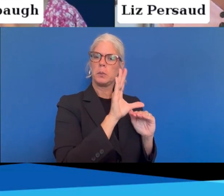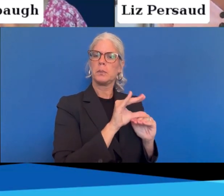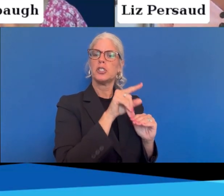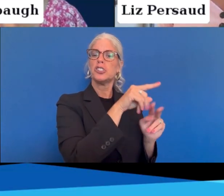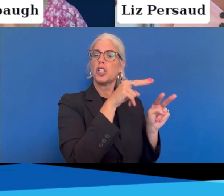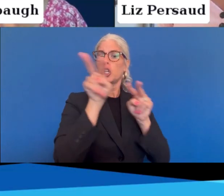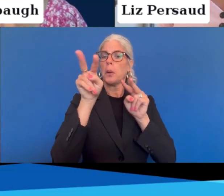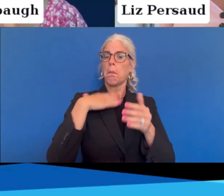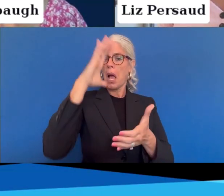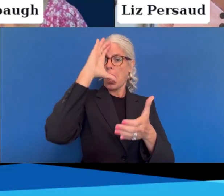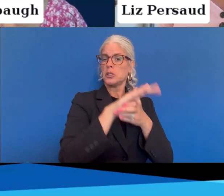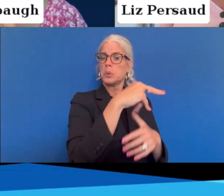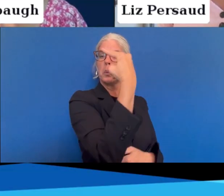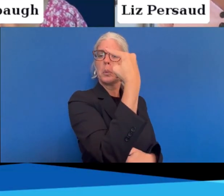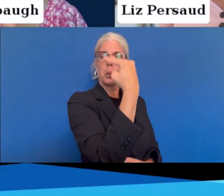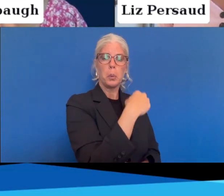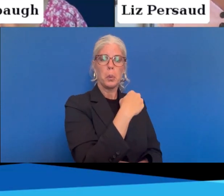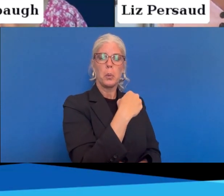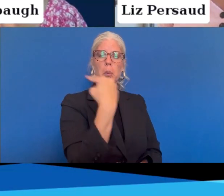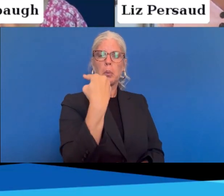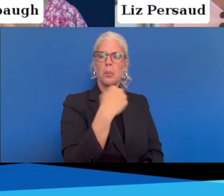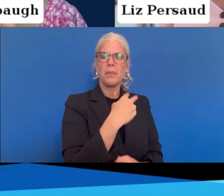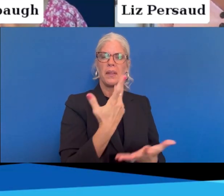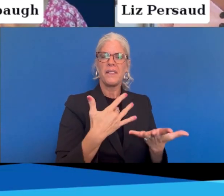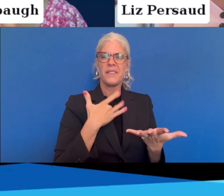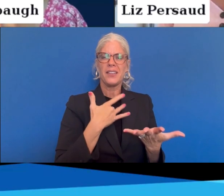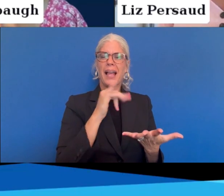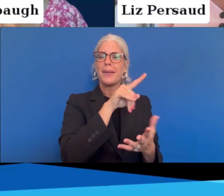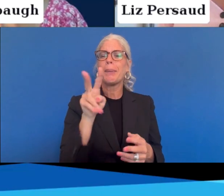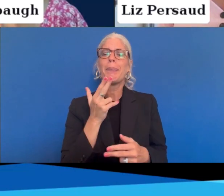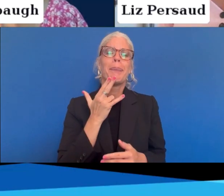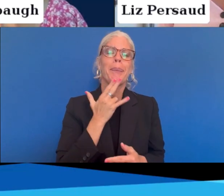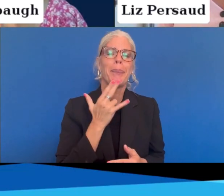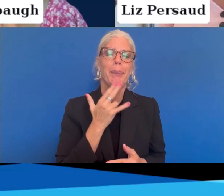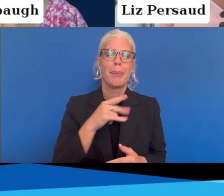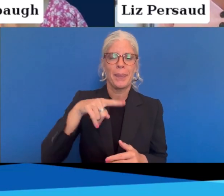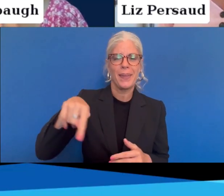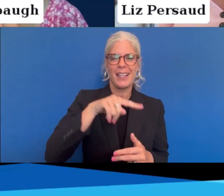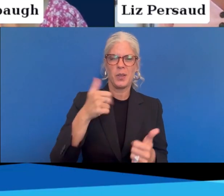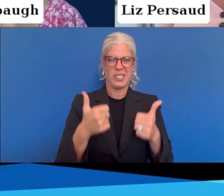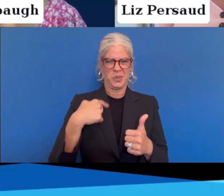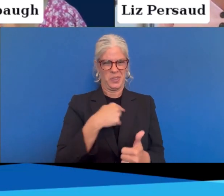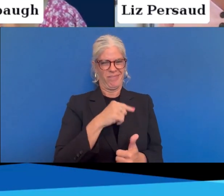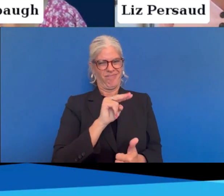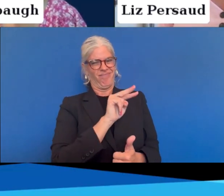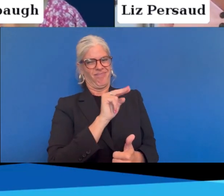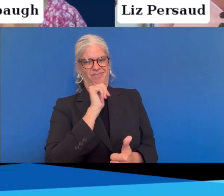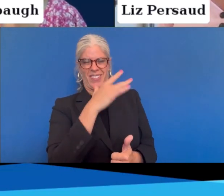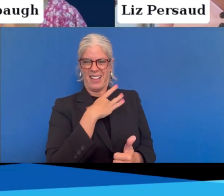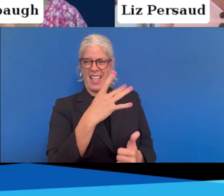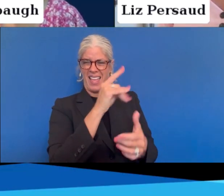me. She told me I was very cute, which we obviously know, but that's not what I wanted to hear, that day.